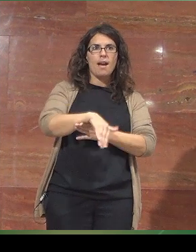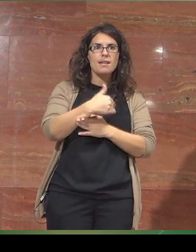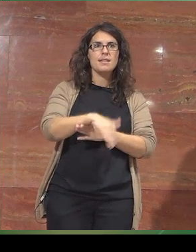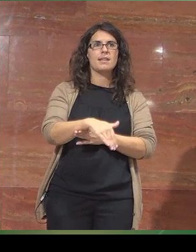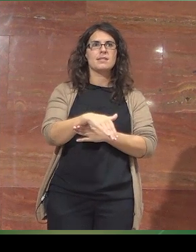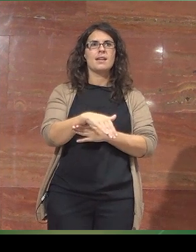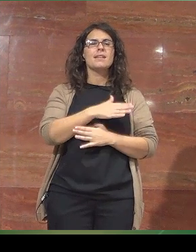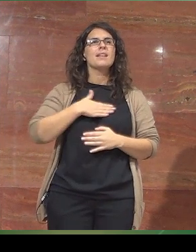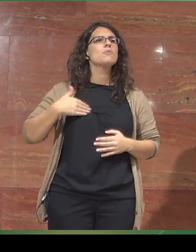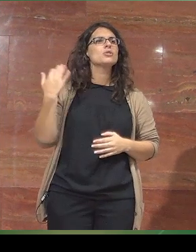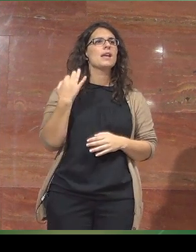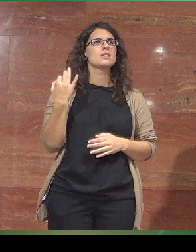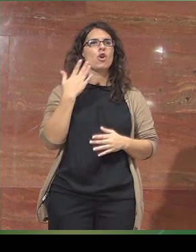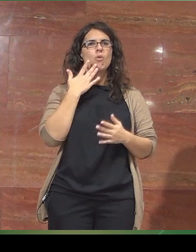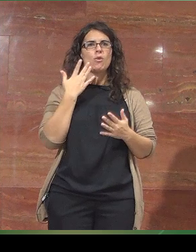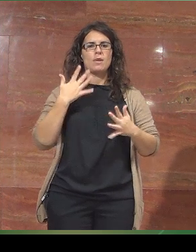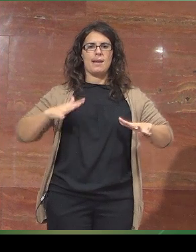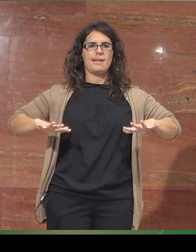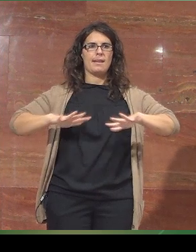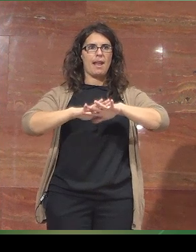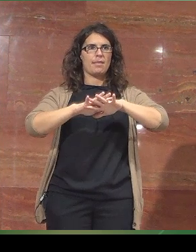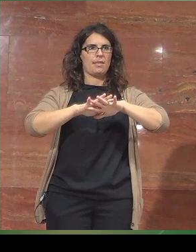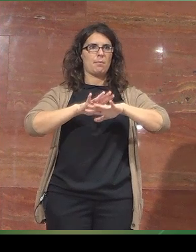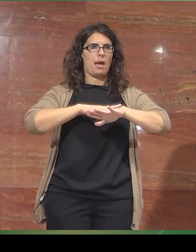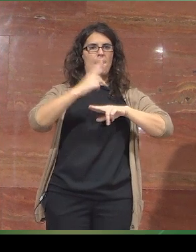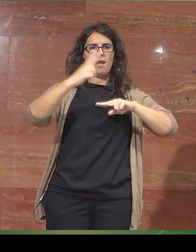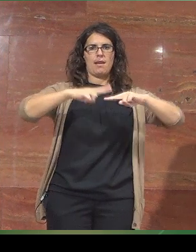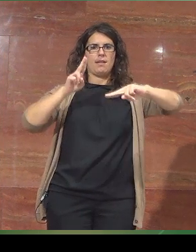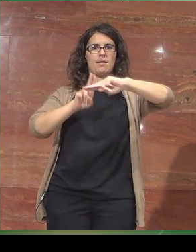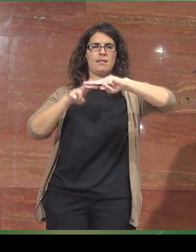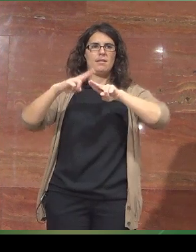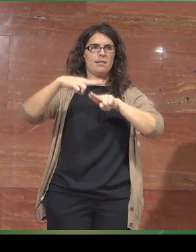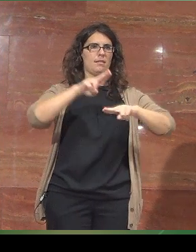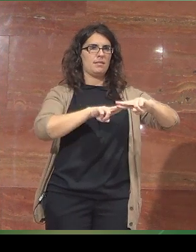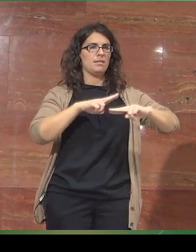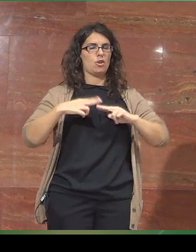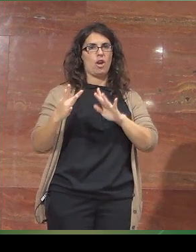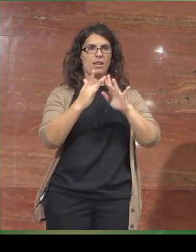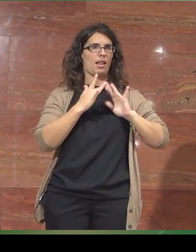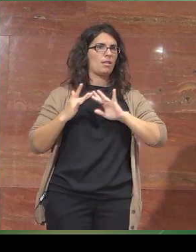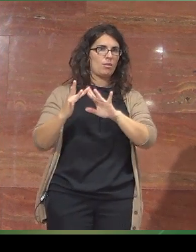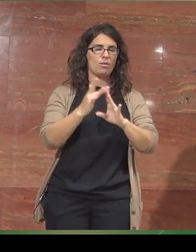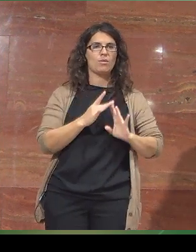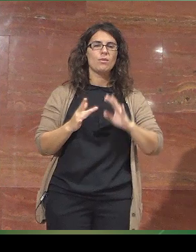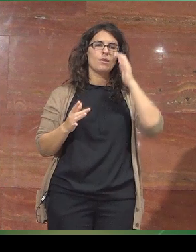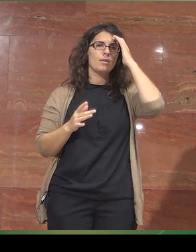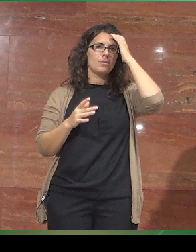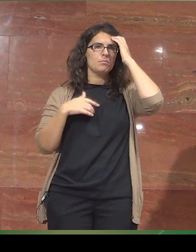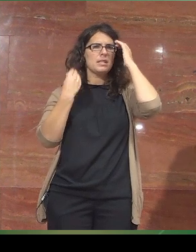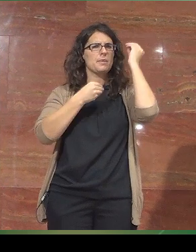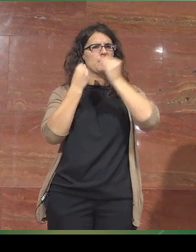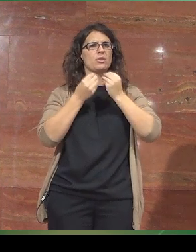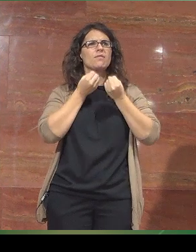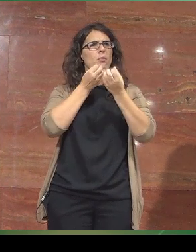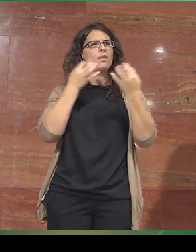We believe that information has to be made as accessible for everybody in order to